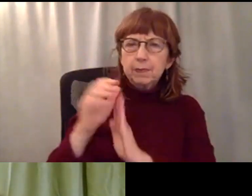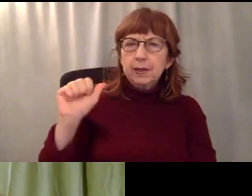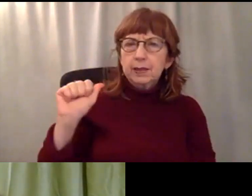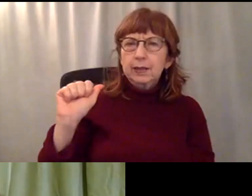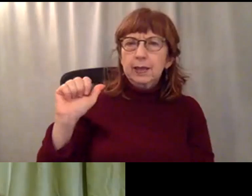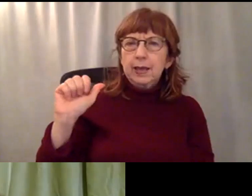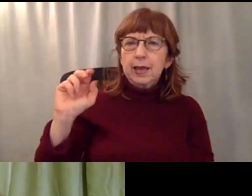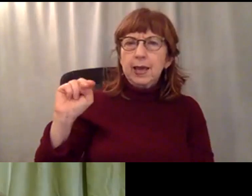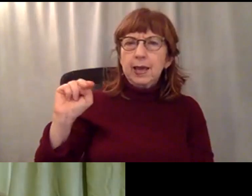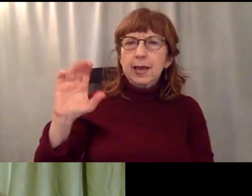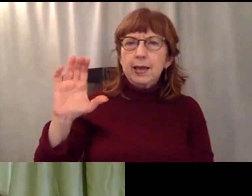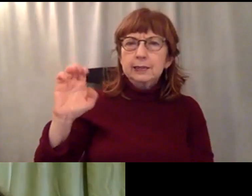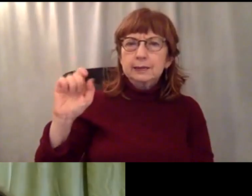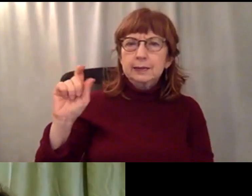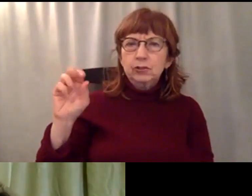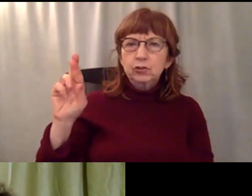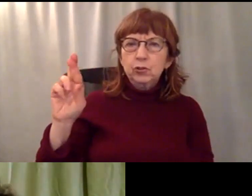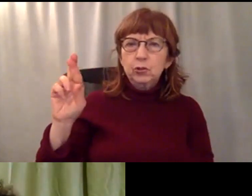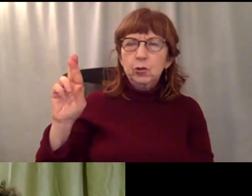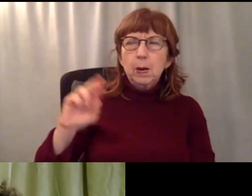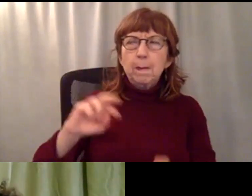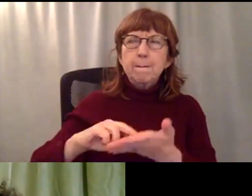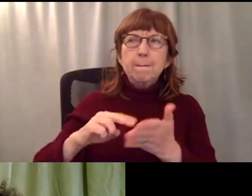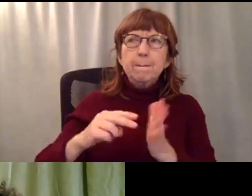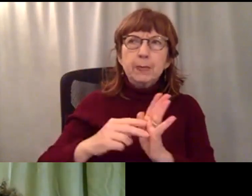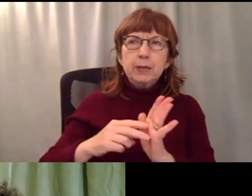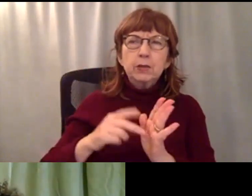you're kind of intentionally